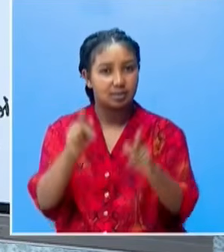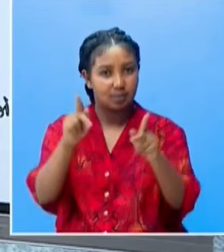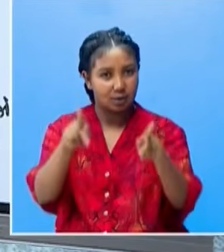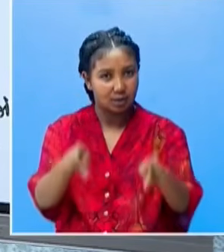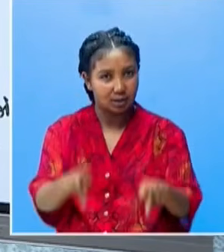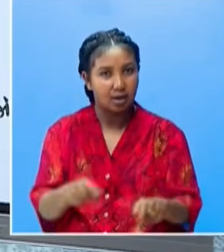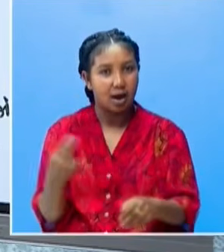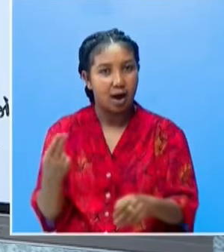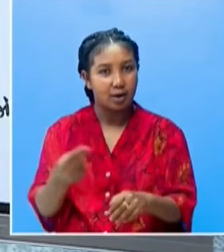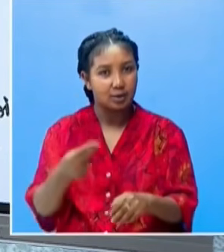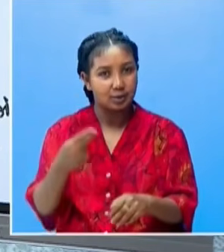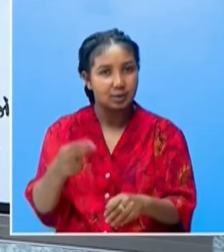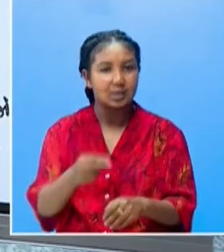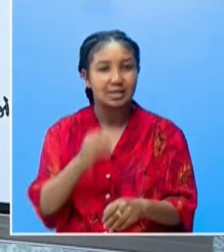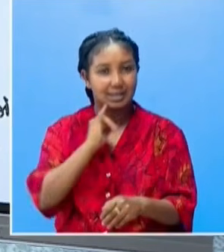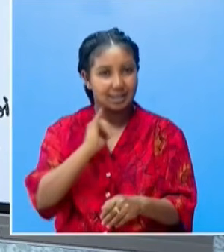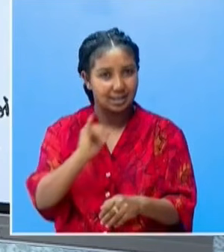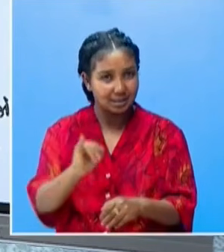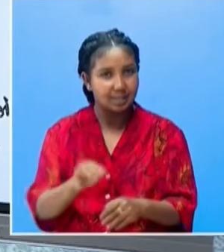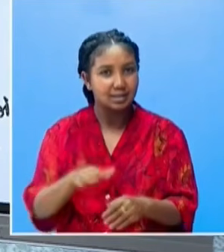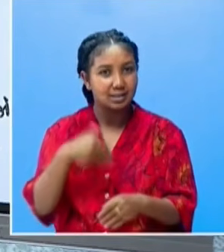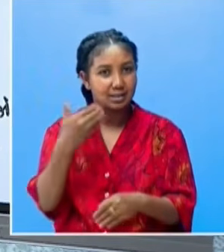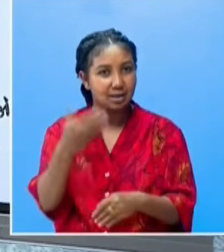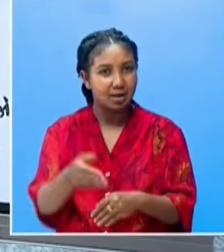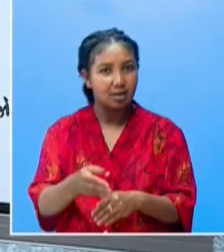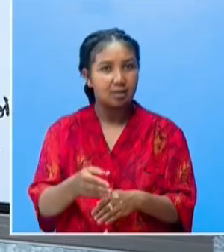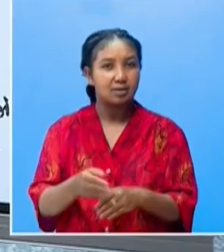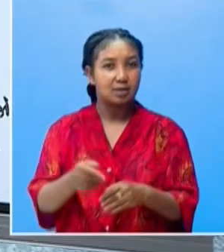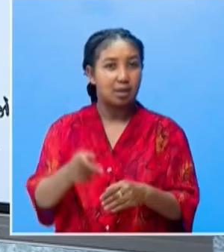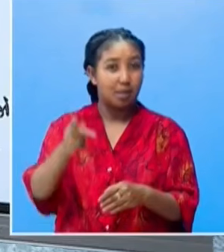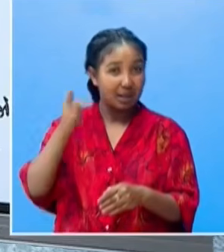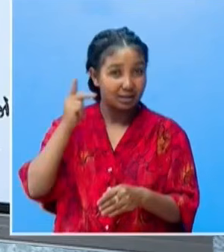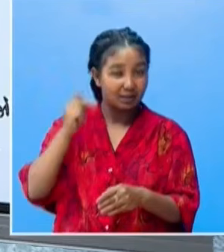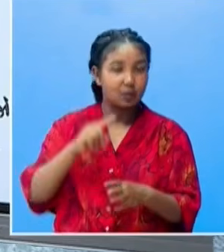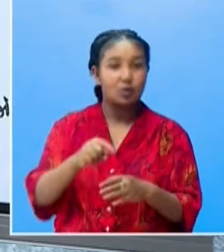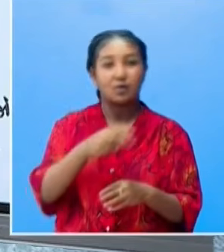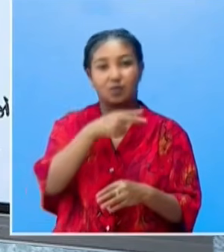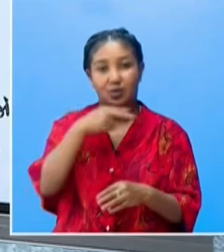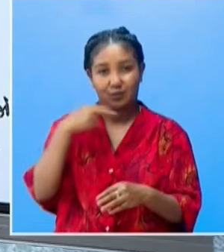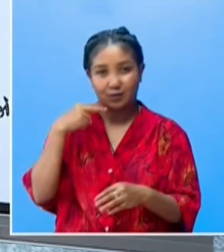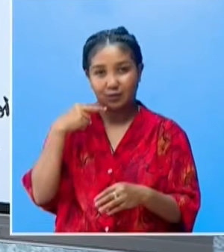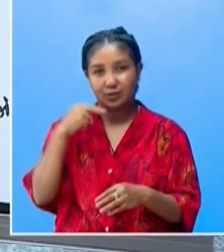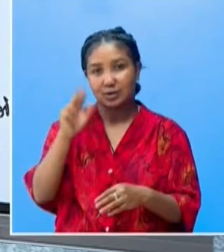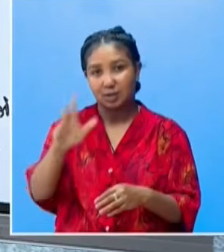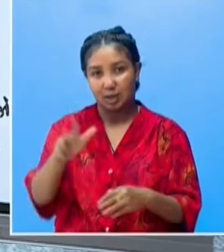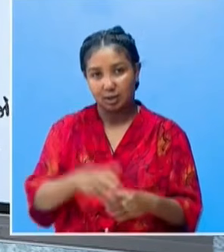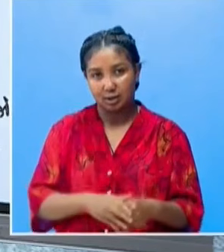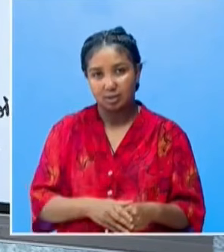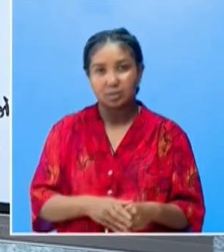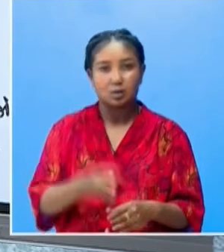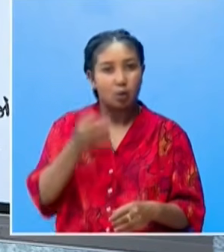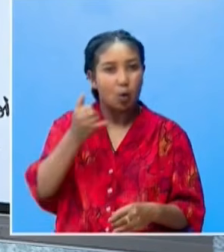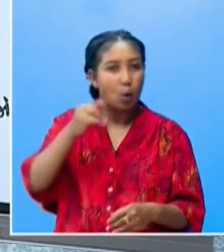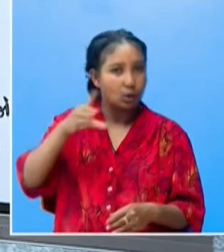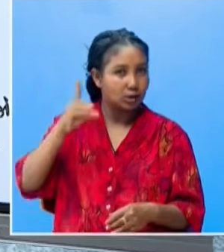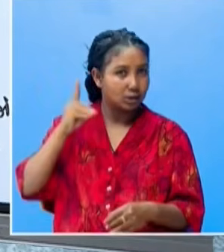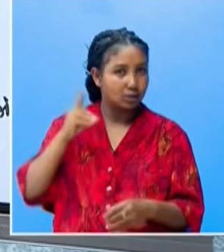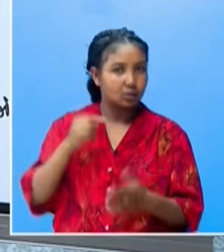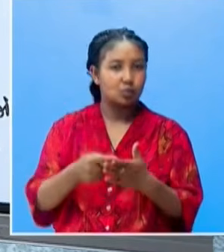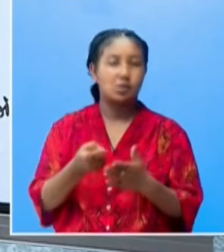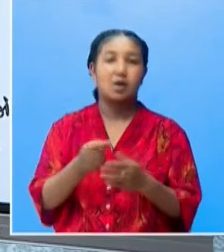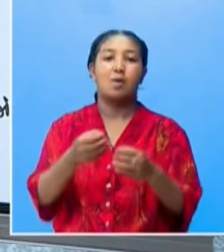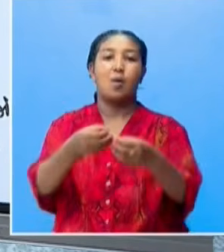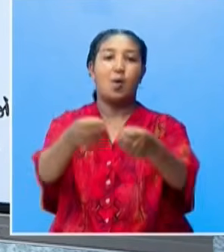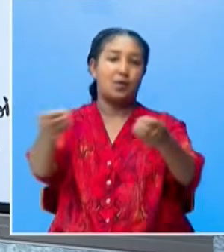so I use what? Is. Then, since it is passive, my verb is what? Verb 3. She is called to the